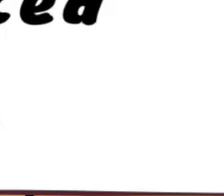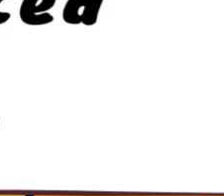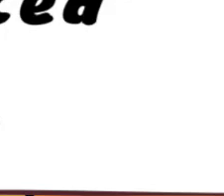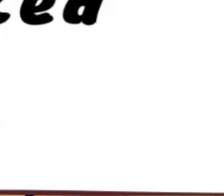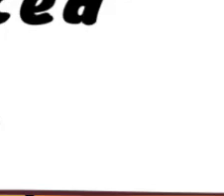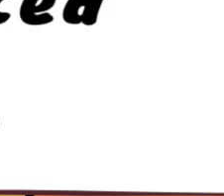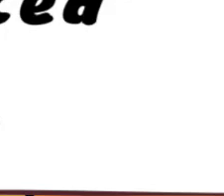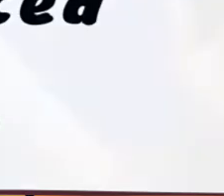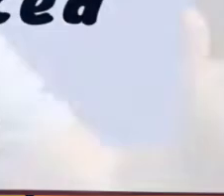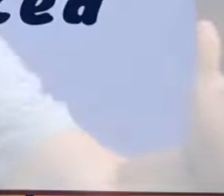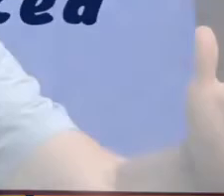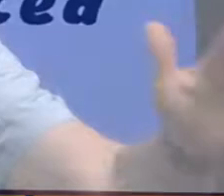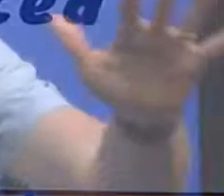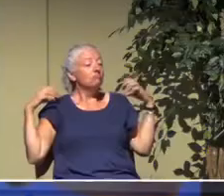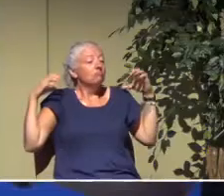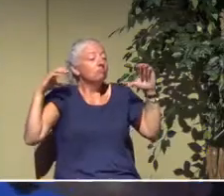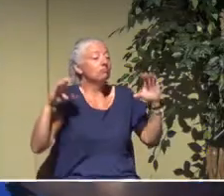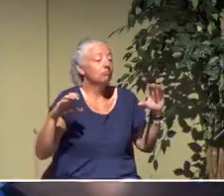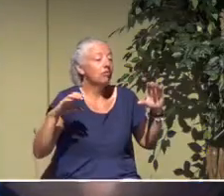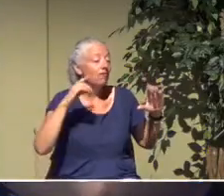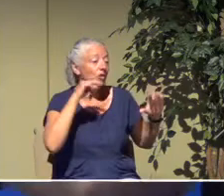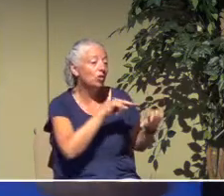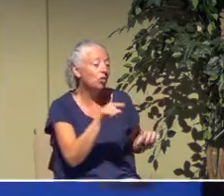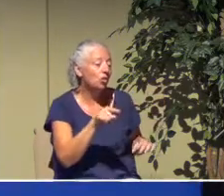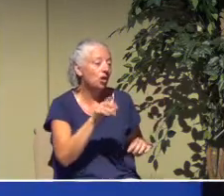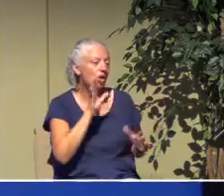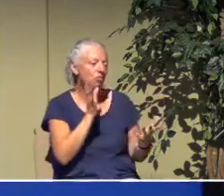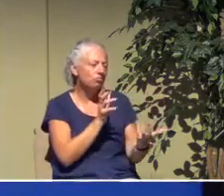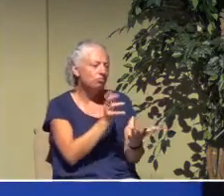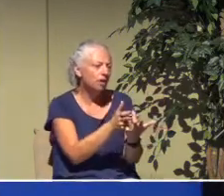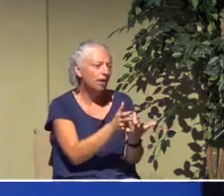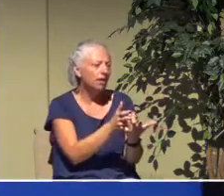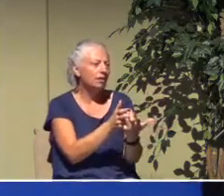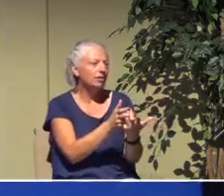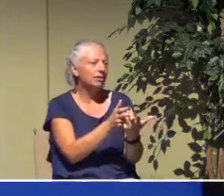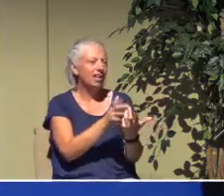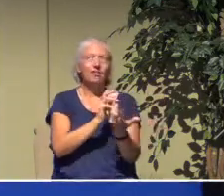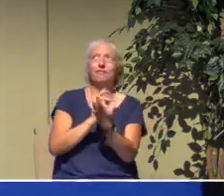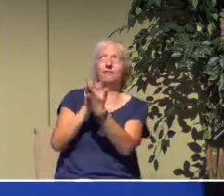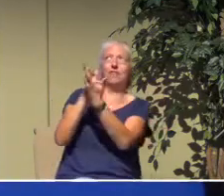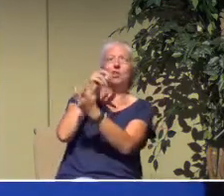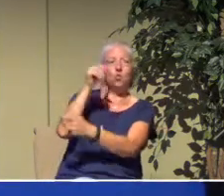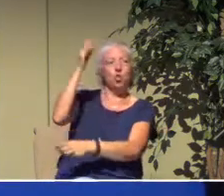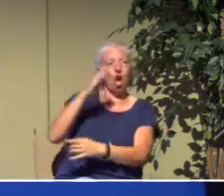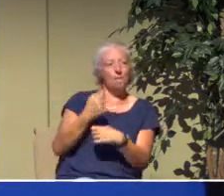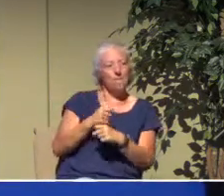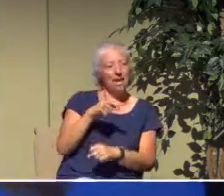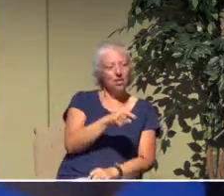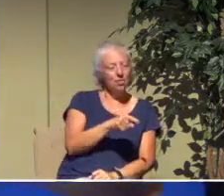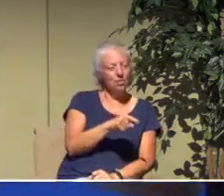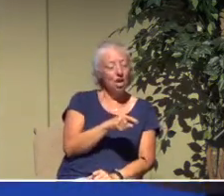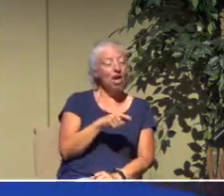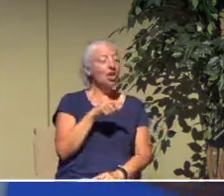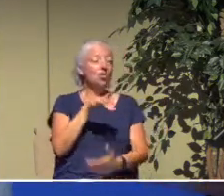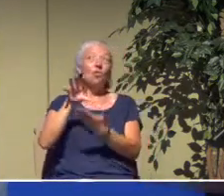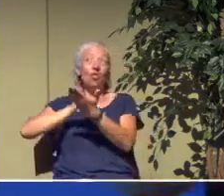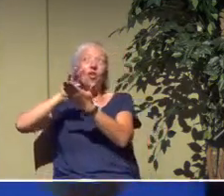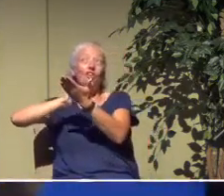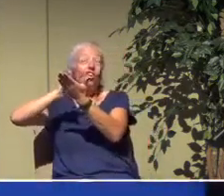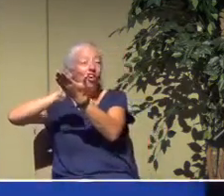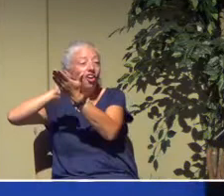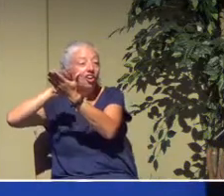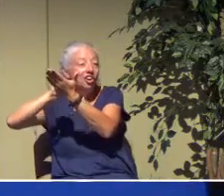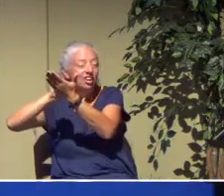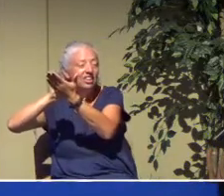yoke, but it's going to be easy. It's going to fit. It's going to fit with the world the way it is. It's going to fit with who God created you to be. You're going to learn from me the